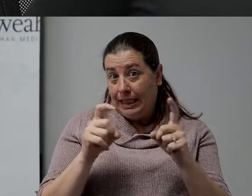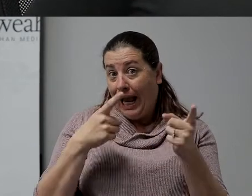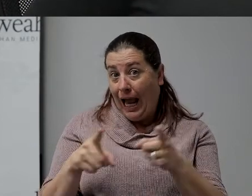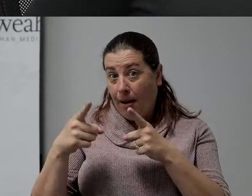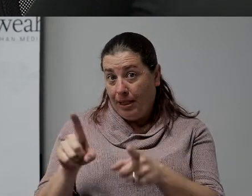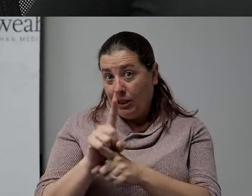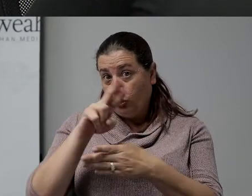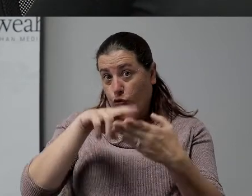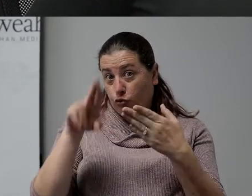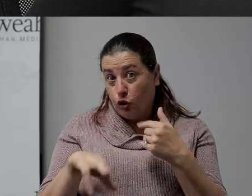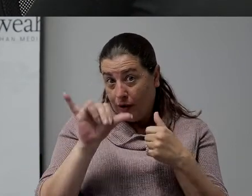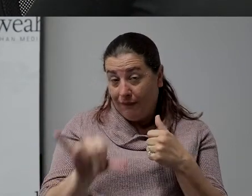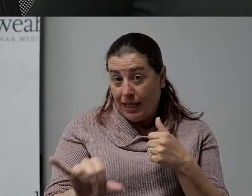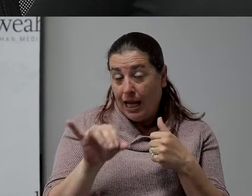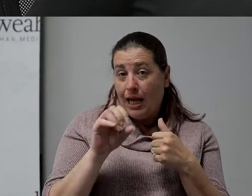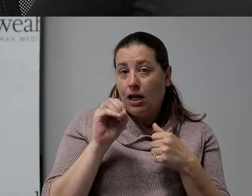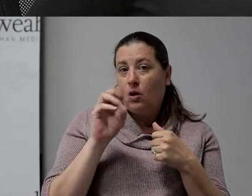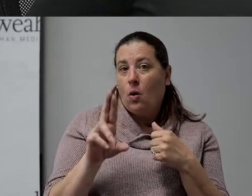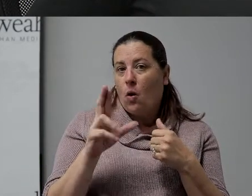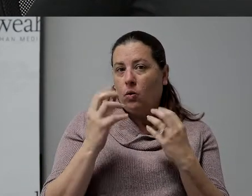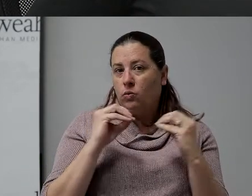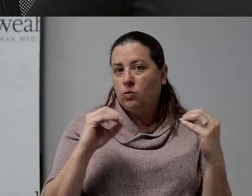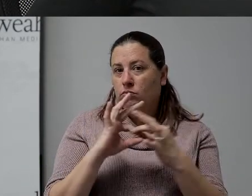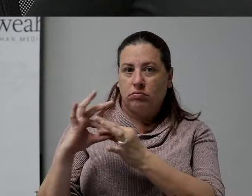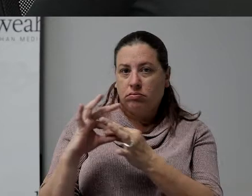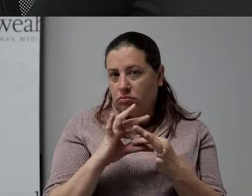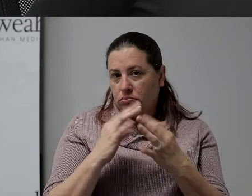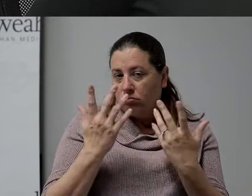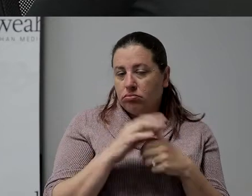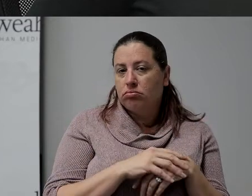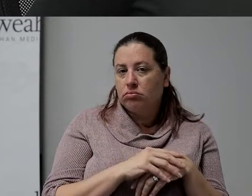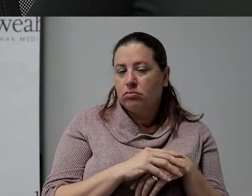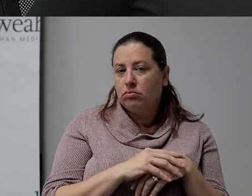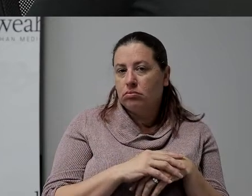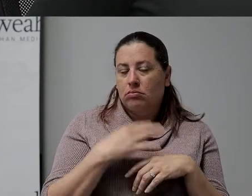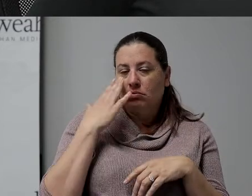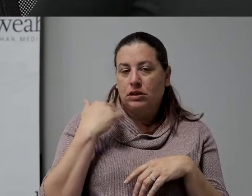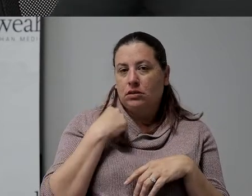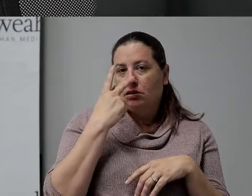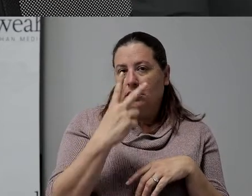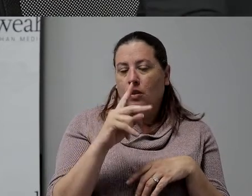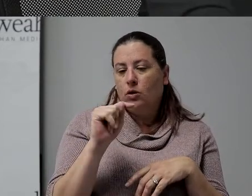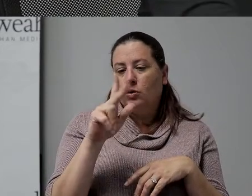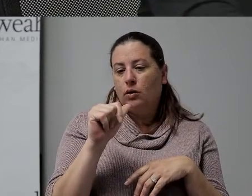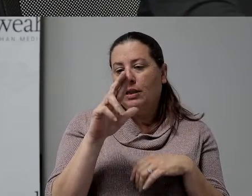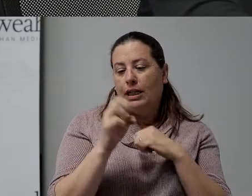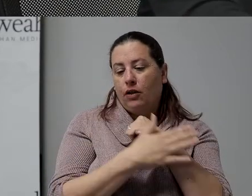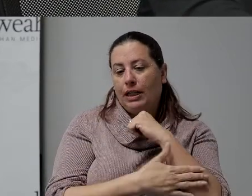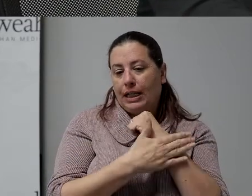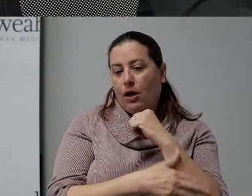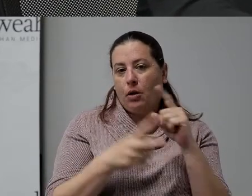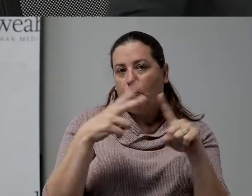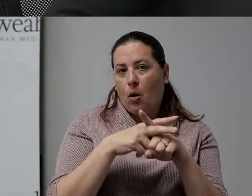Or do you think that that there's no correlation there with the amount of tests? Because I saw that Tulare County Health posted that they only had 32